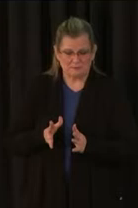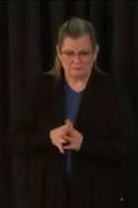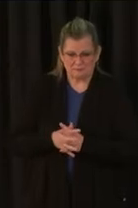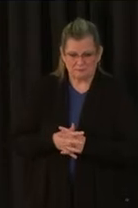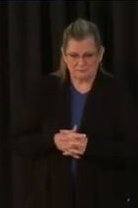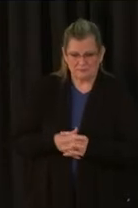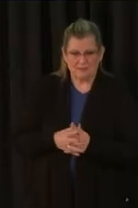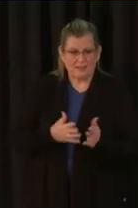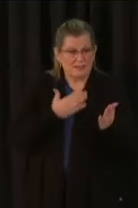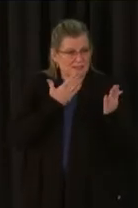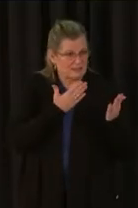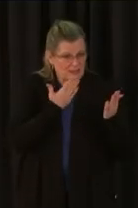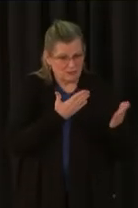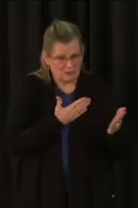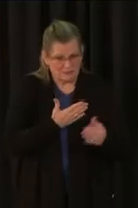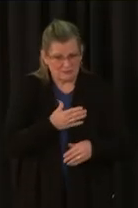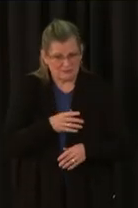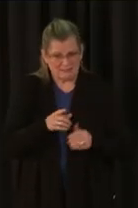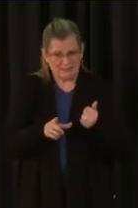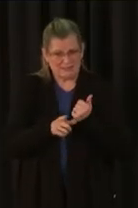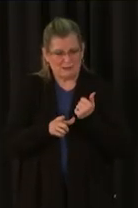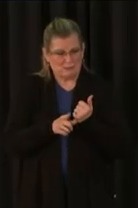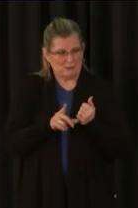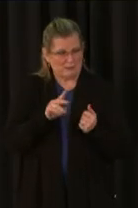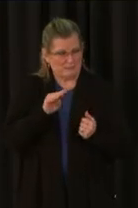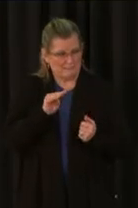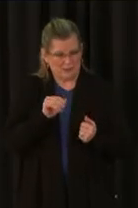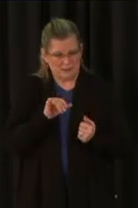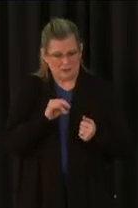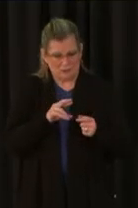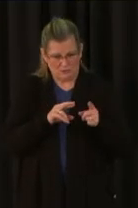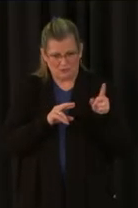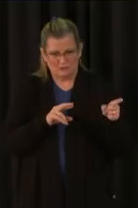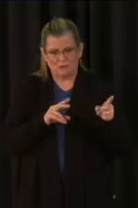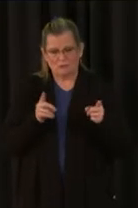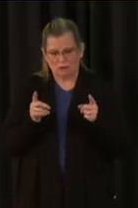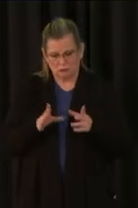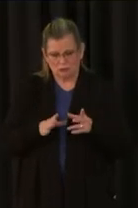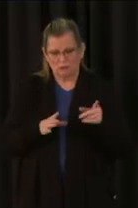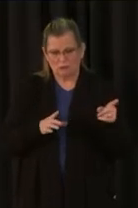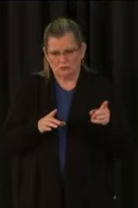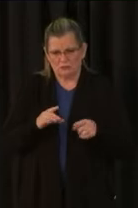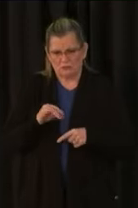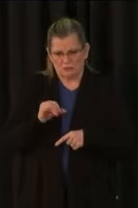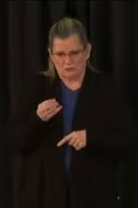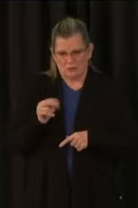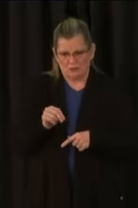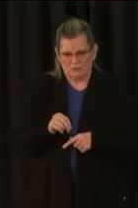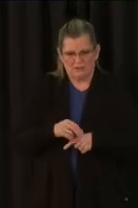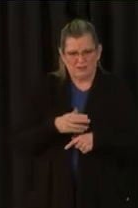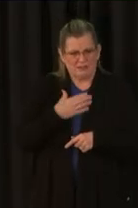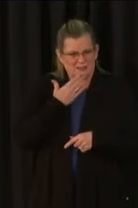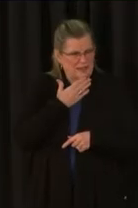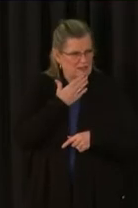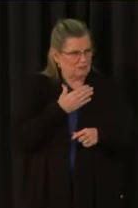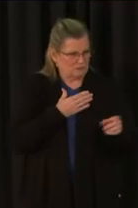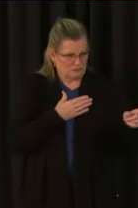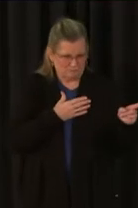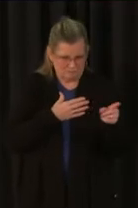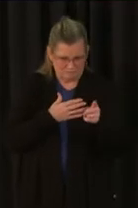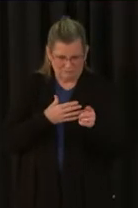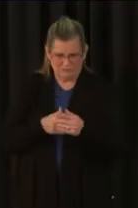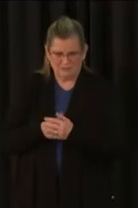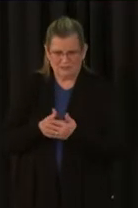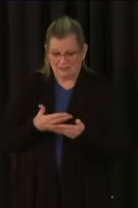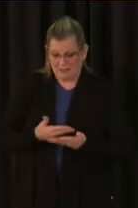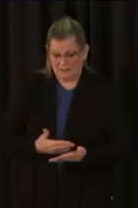Again, just a huge thank you to the Deputy Mayor and Director Bright, and of course you, Ms. Cook, for having us on, or